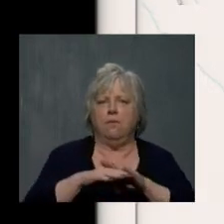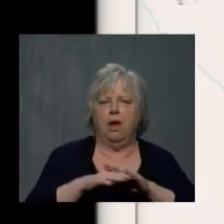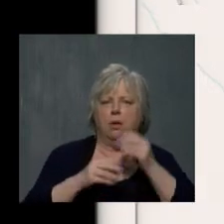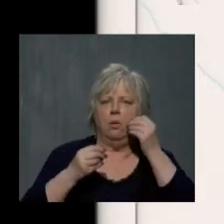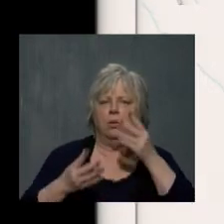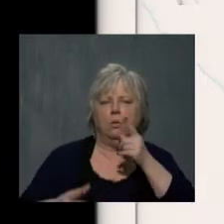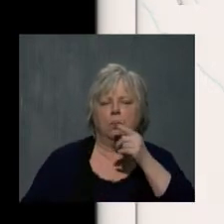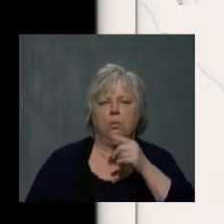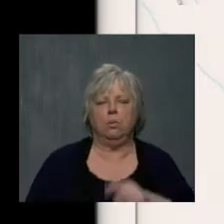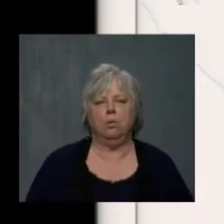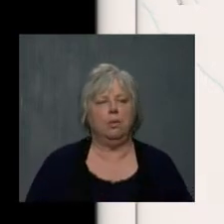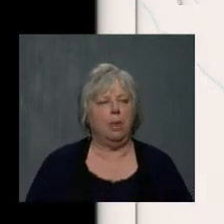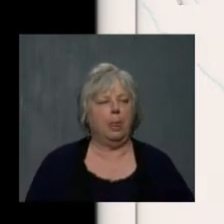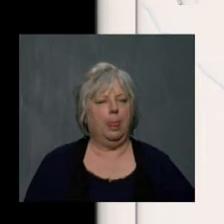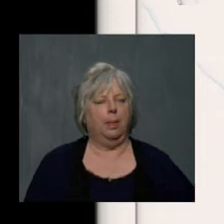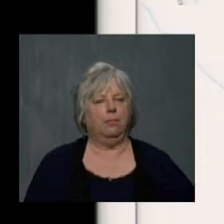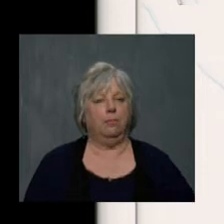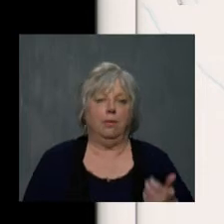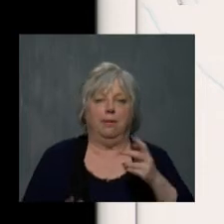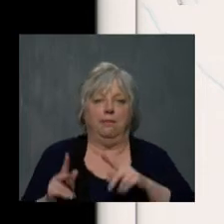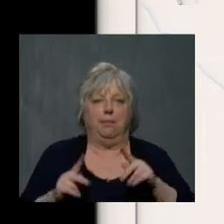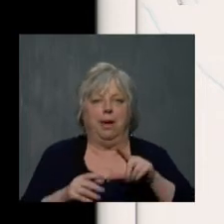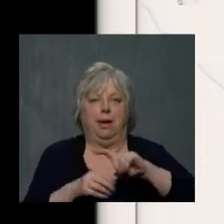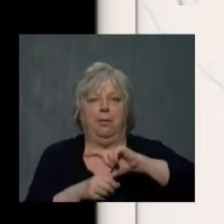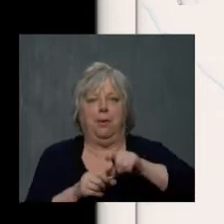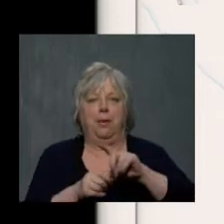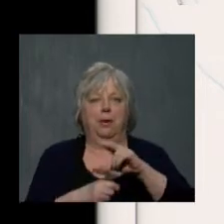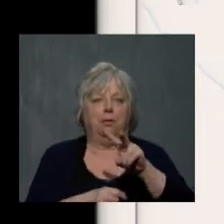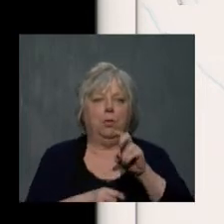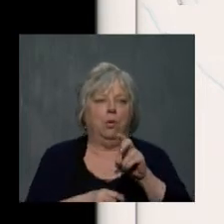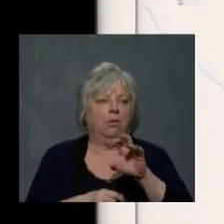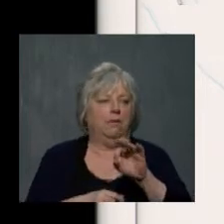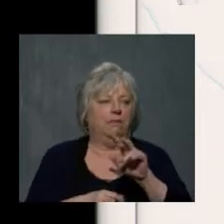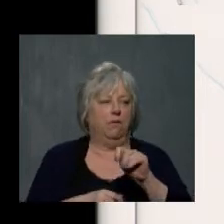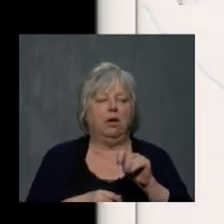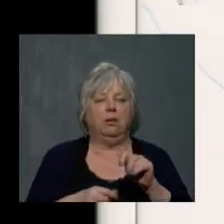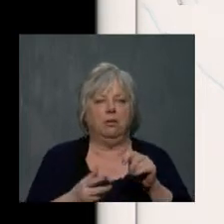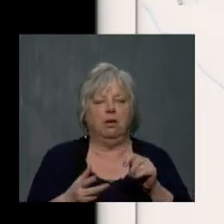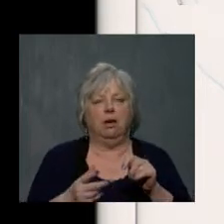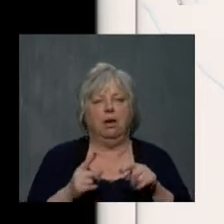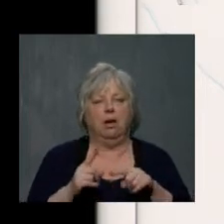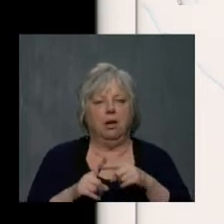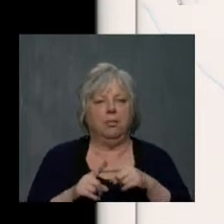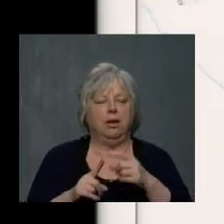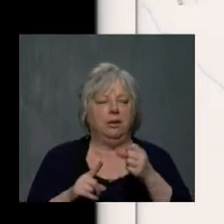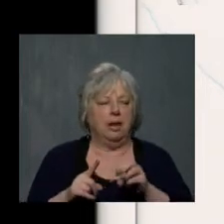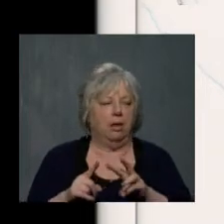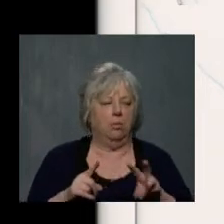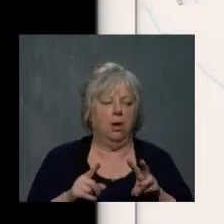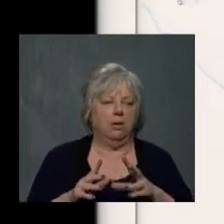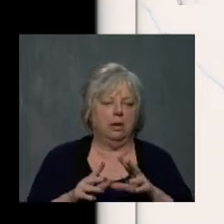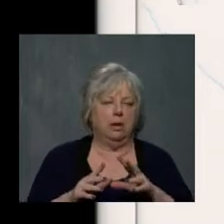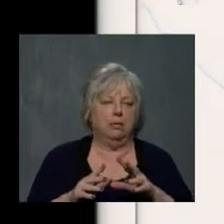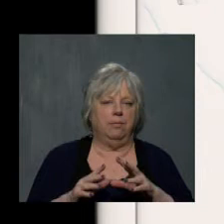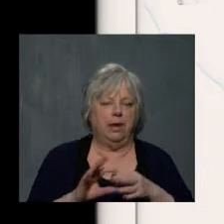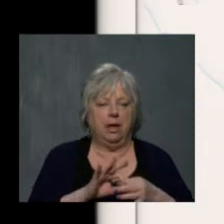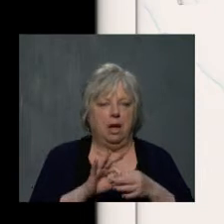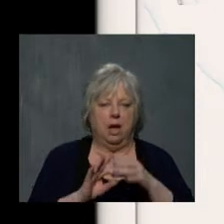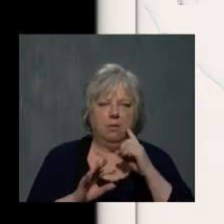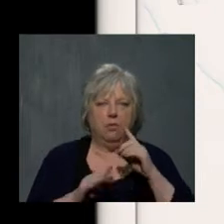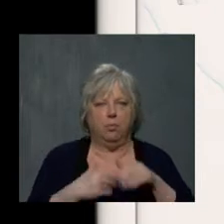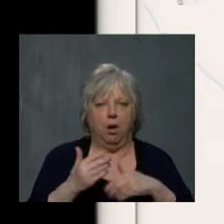area? Well, everybody within the 200-foot or radius of that, and then Southwest United for Progress was